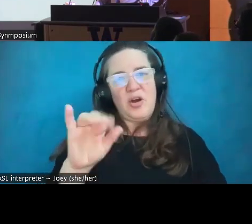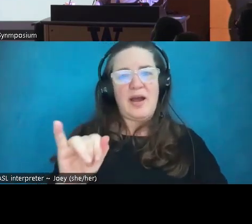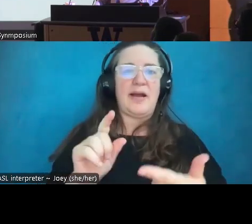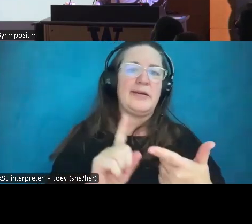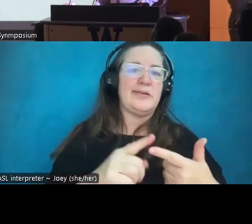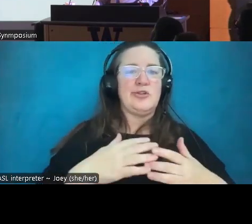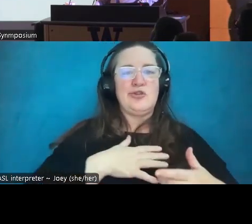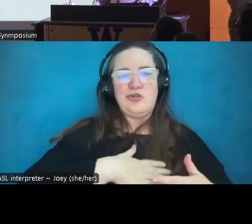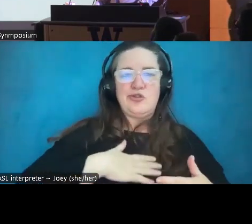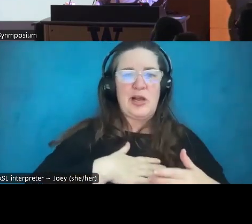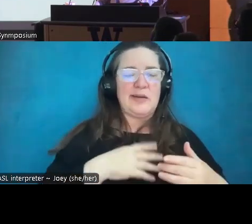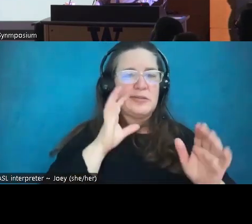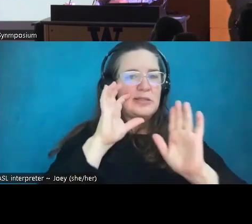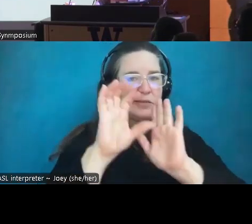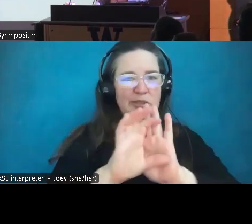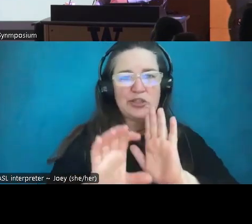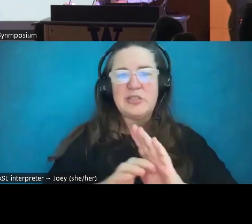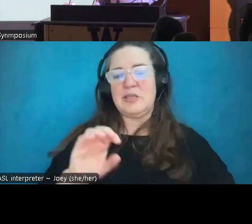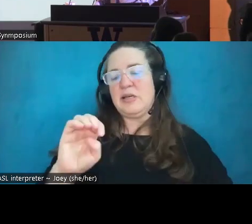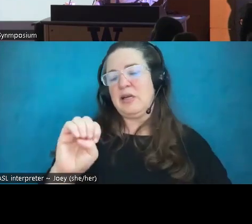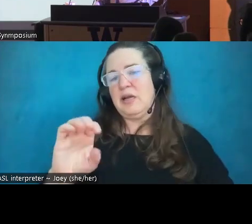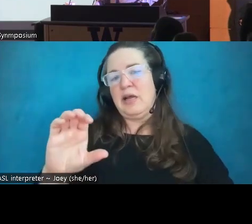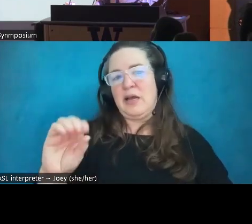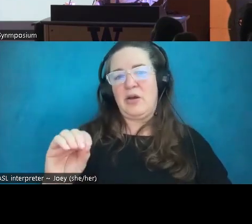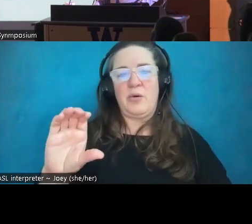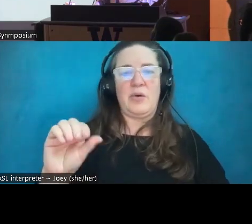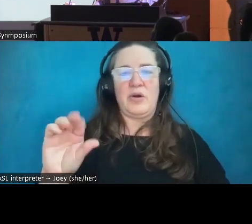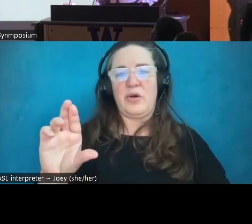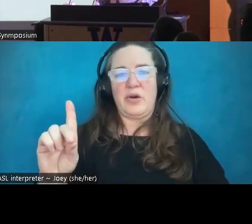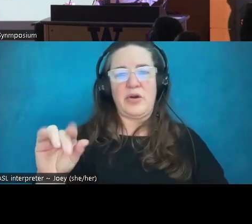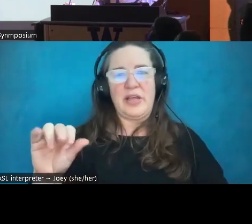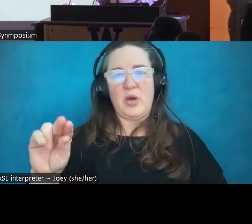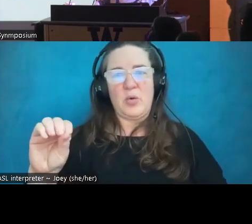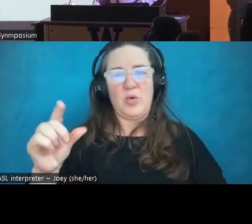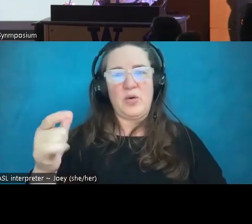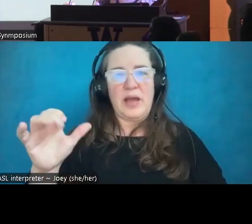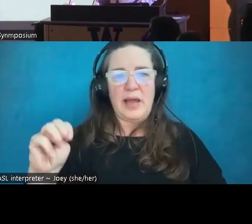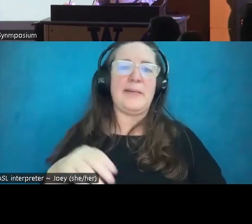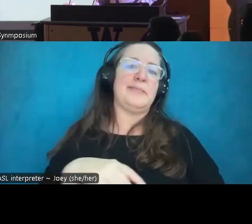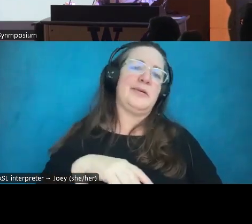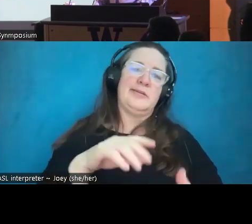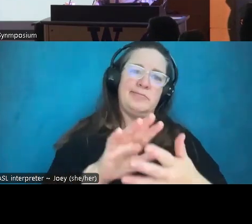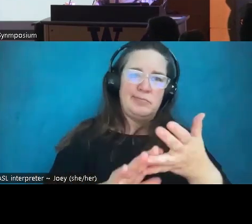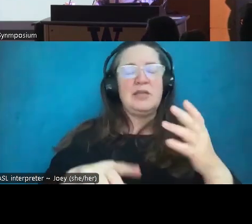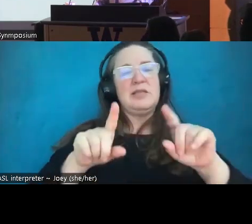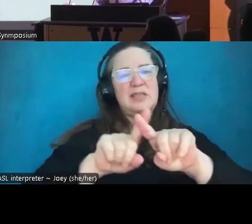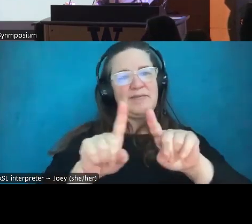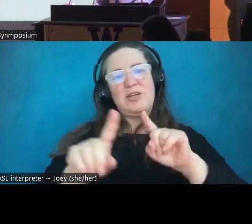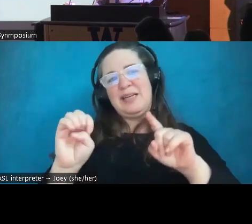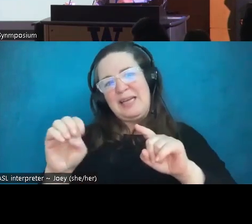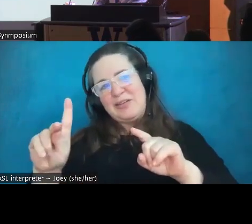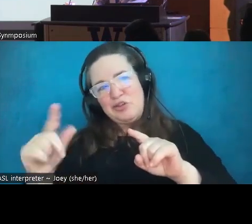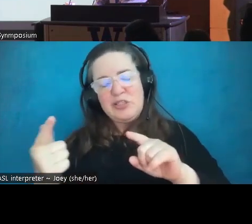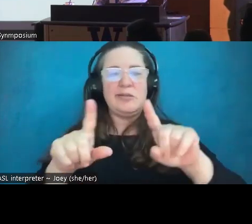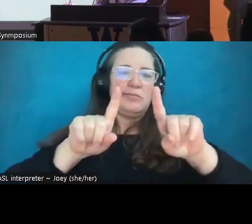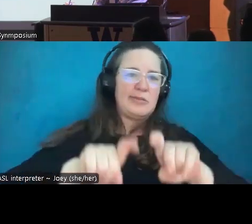imaging, EKG, echocardiogram. Some of them are outside the brain fog area. But, and I think you got to explain to the